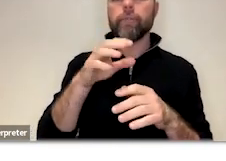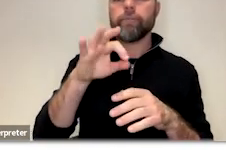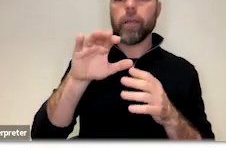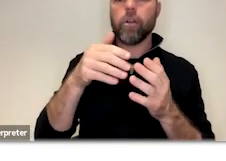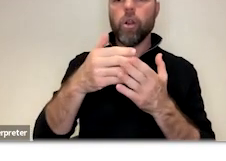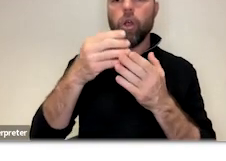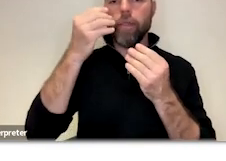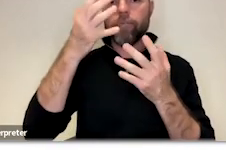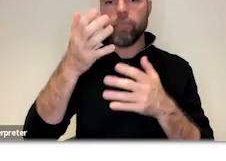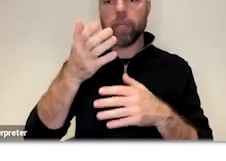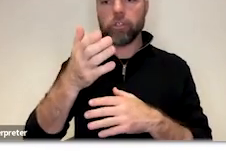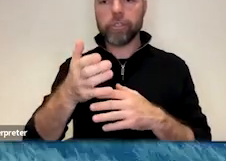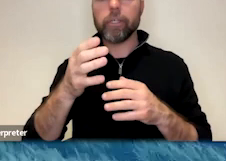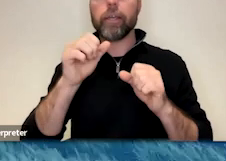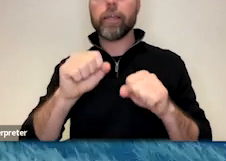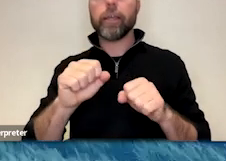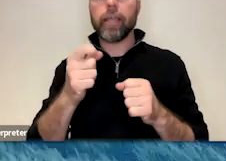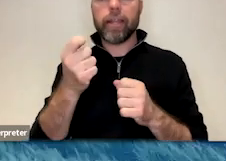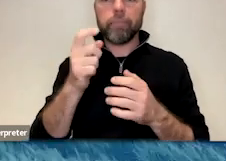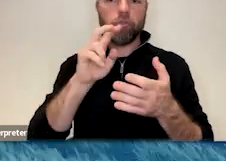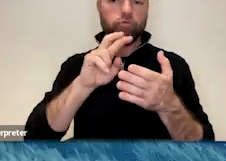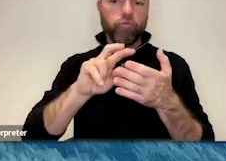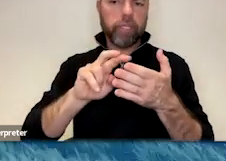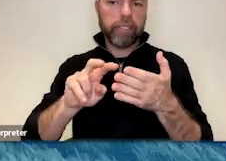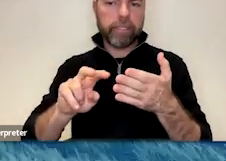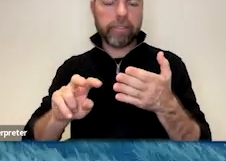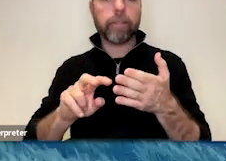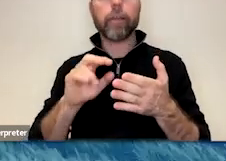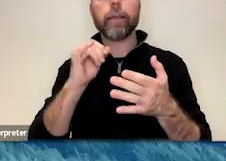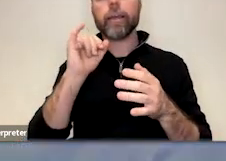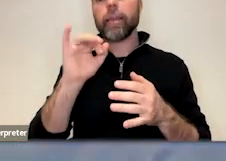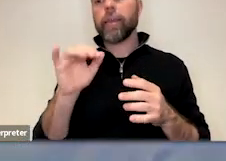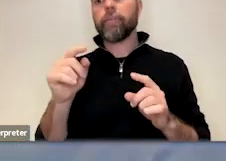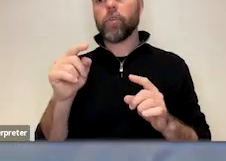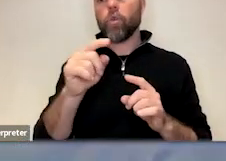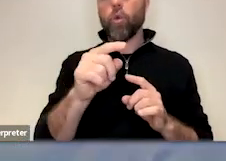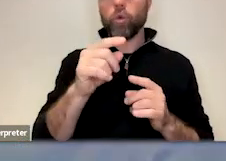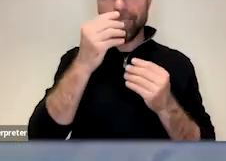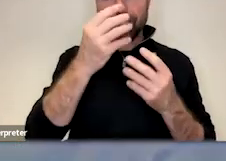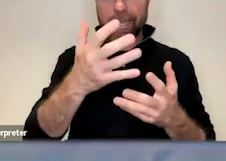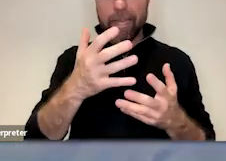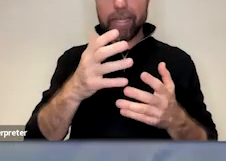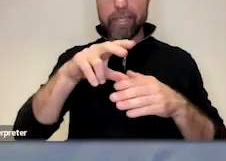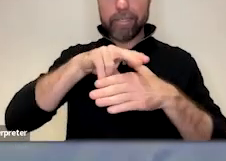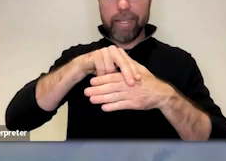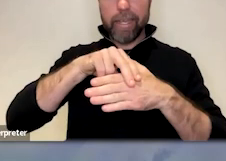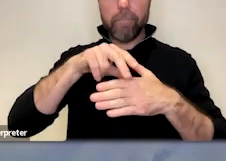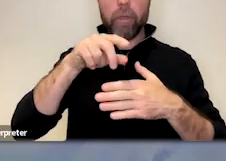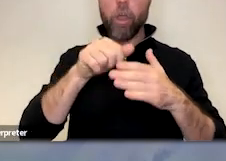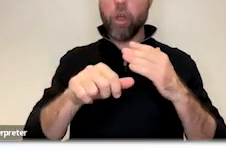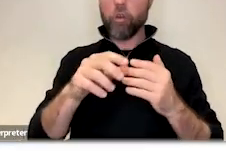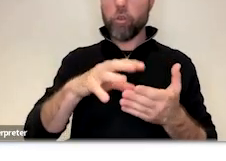different information and you can do a little bit of reading. If I go over to the data tab under our